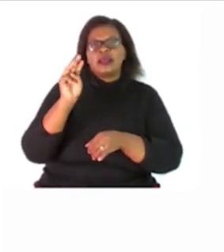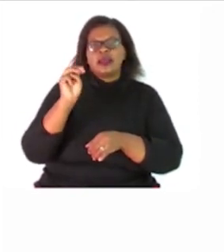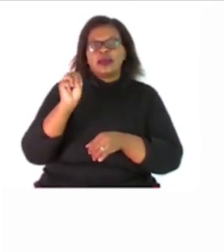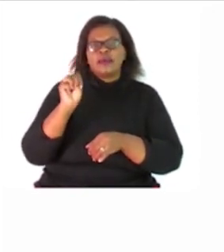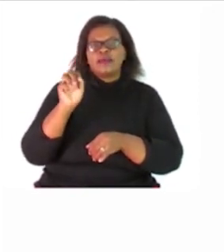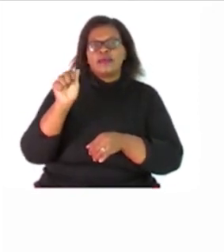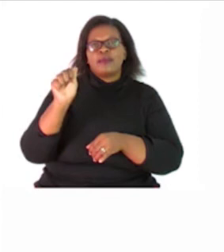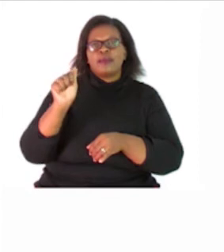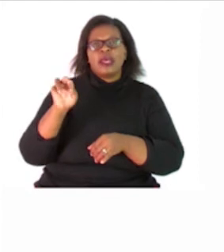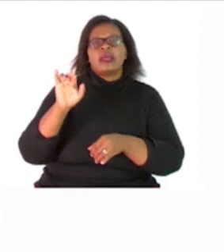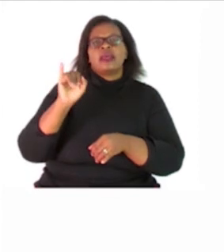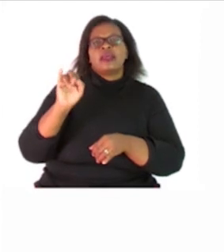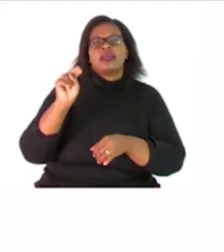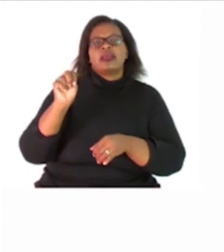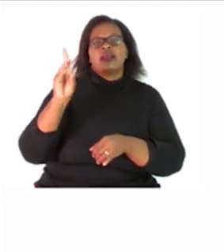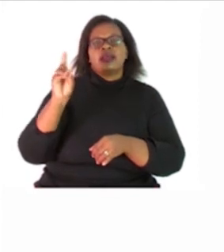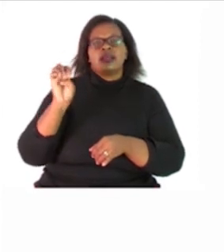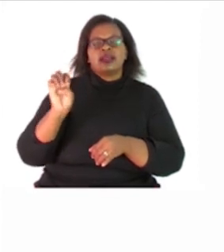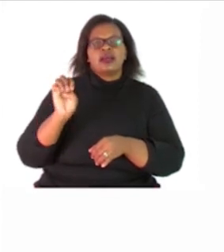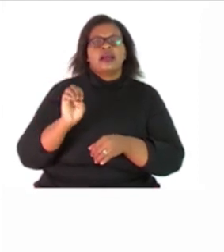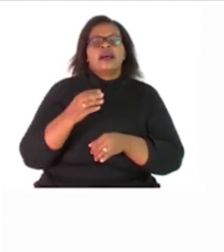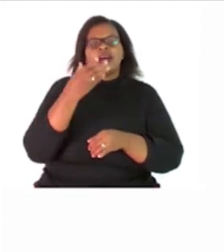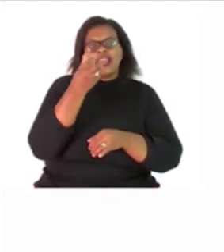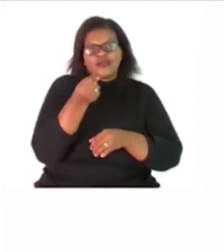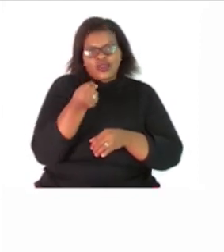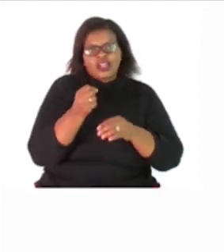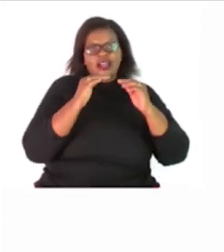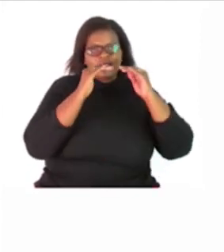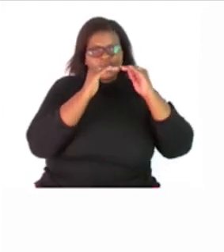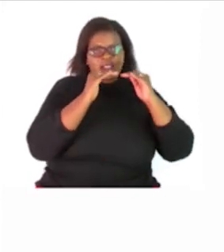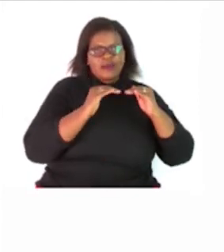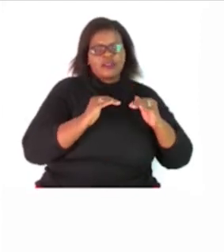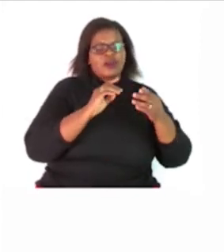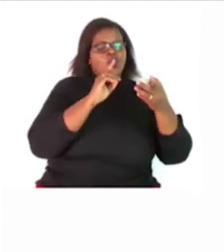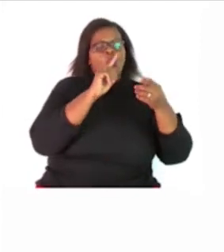A division sum also has steps that we need to follow. Step 1,